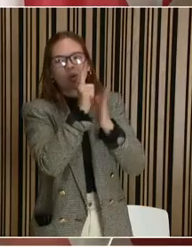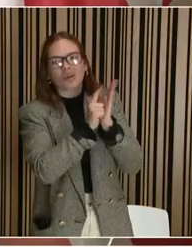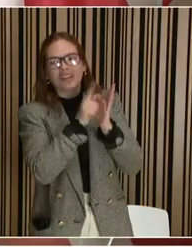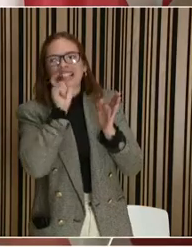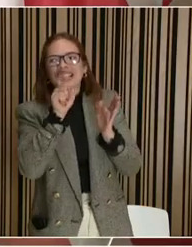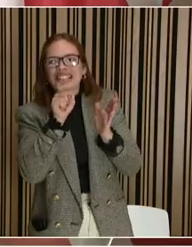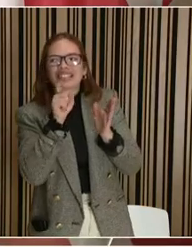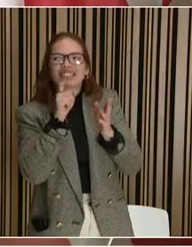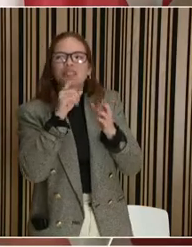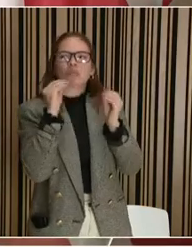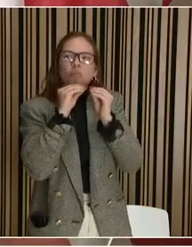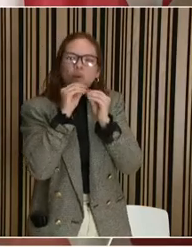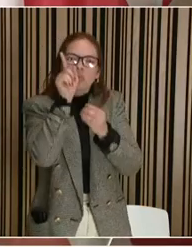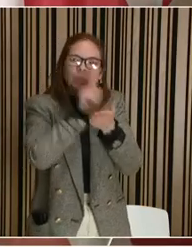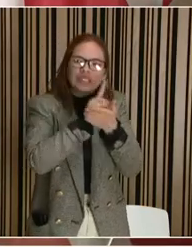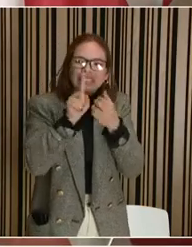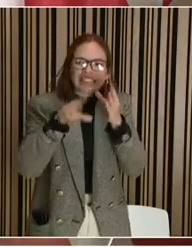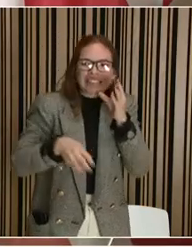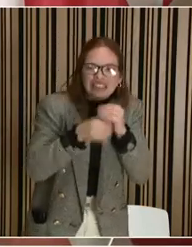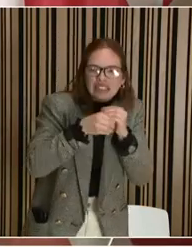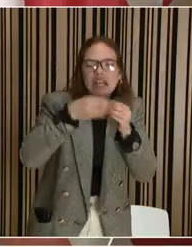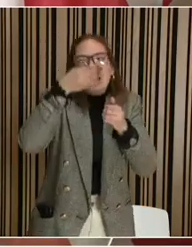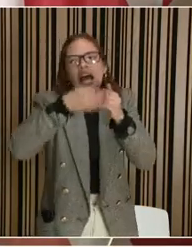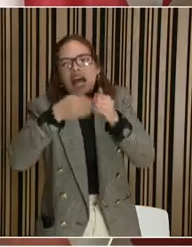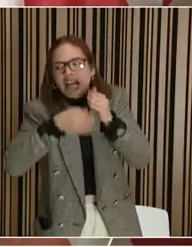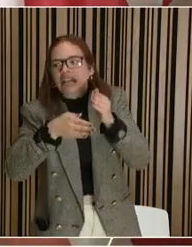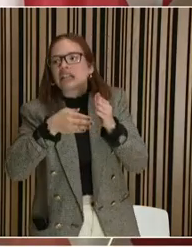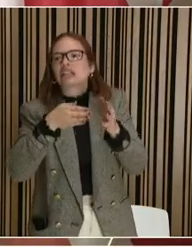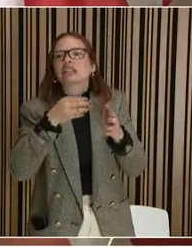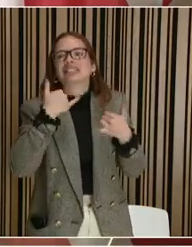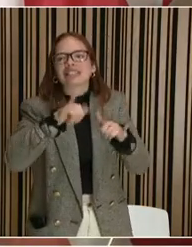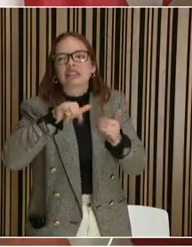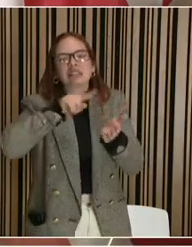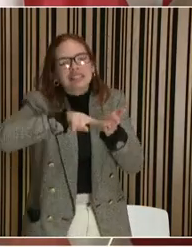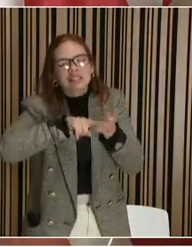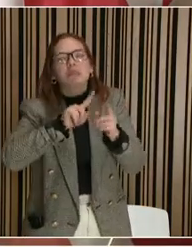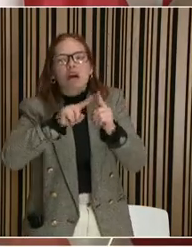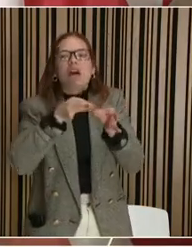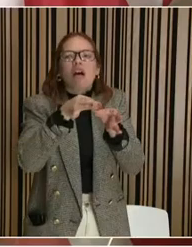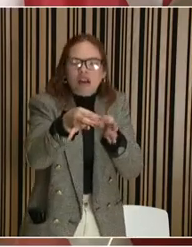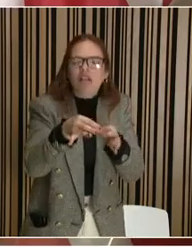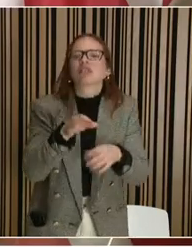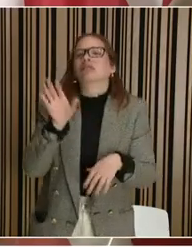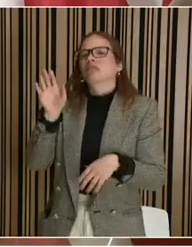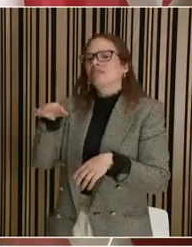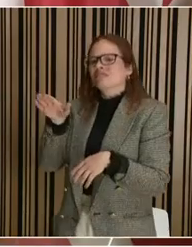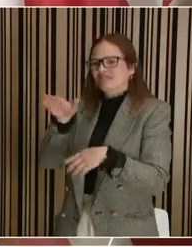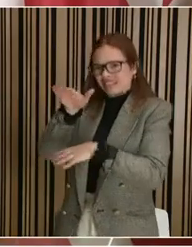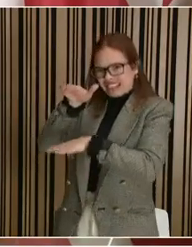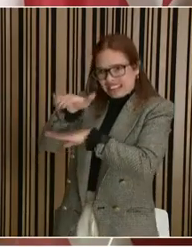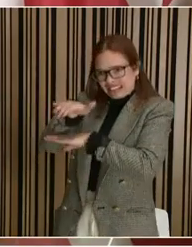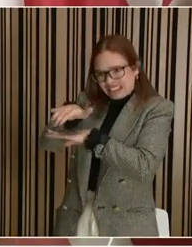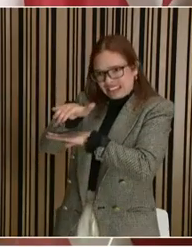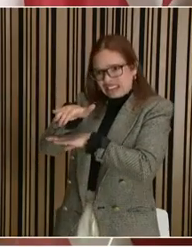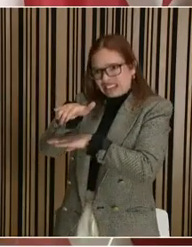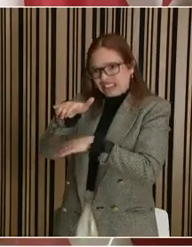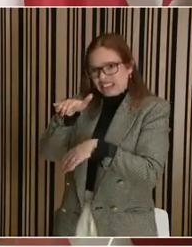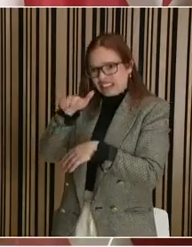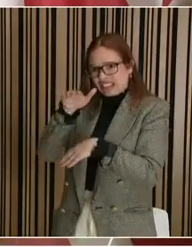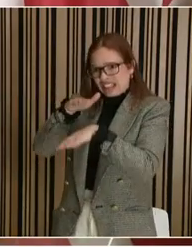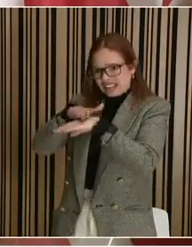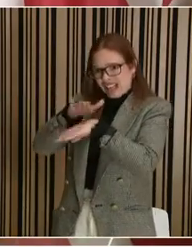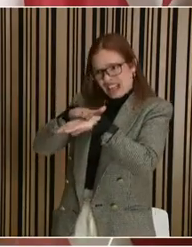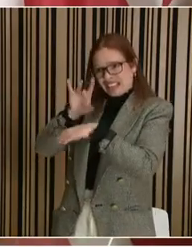we'll let you know. I know it was the evening of the 8th, but what time specifically, if you could say? I don't know specific, but it was